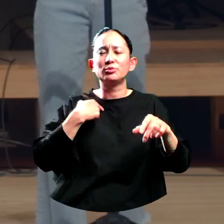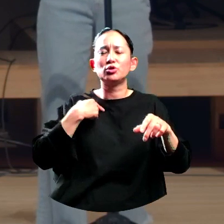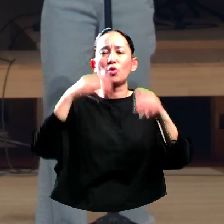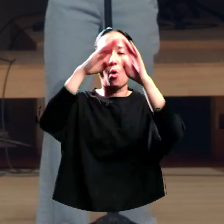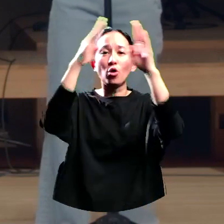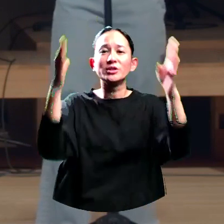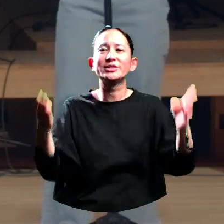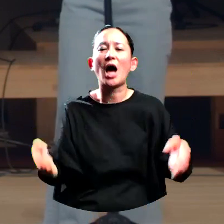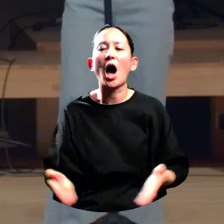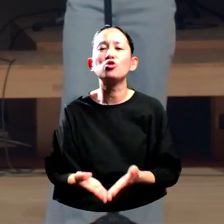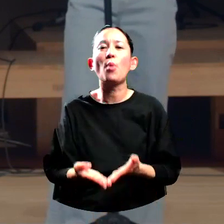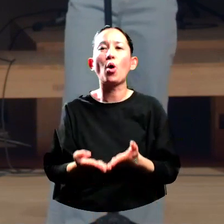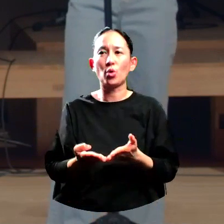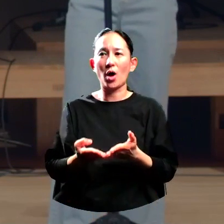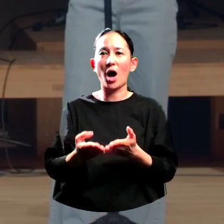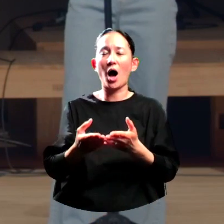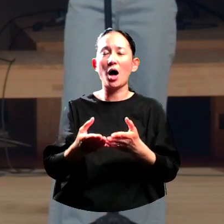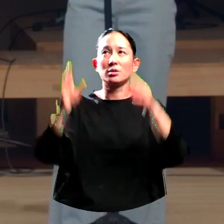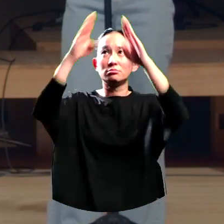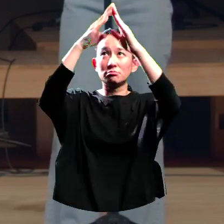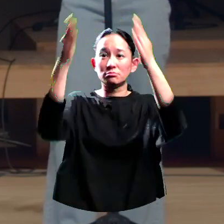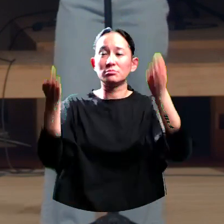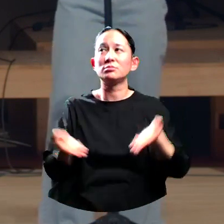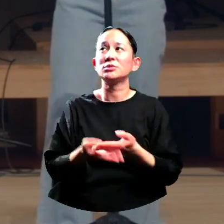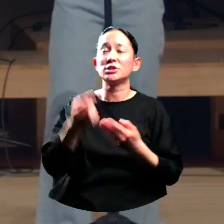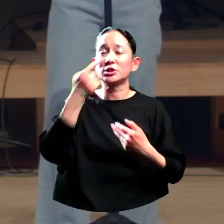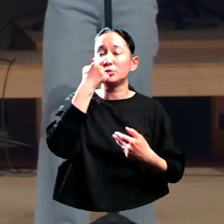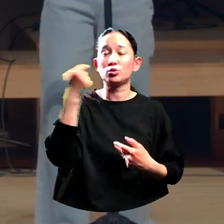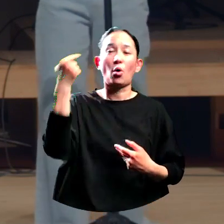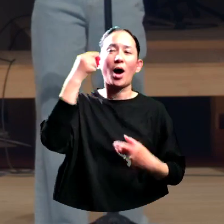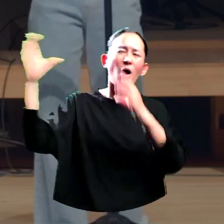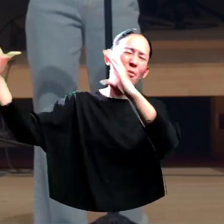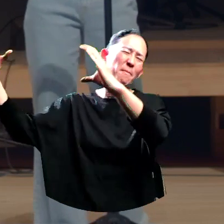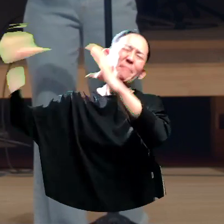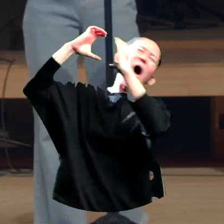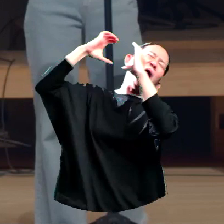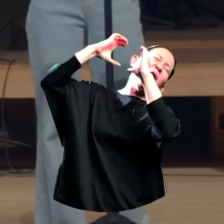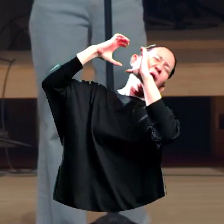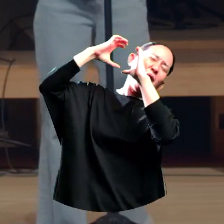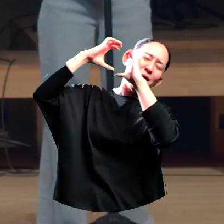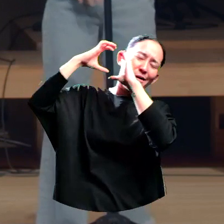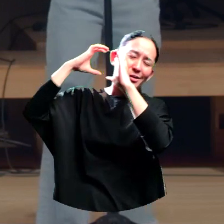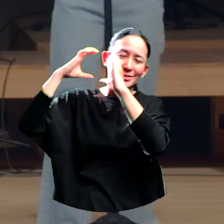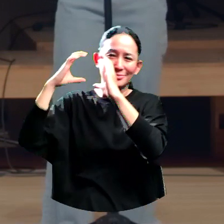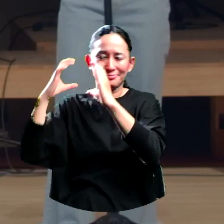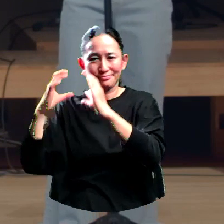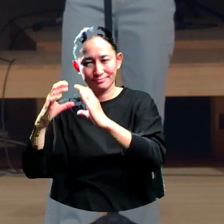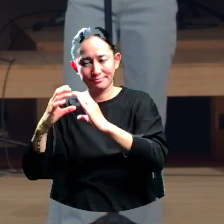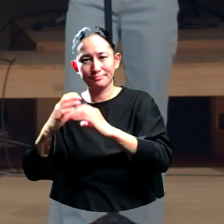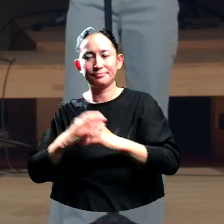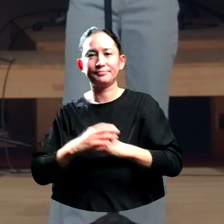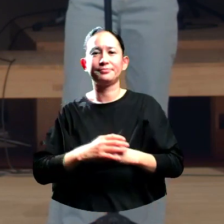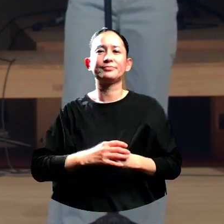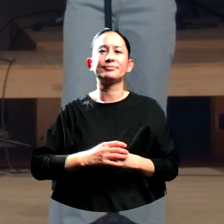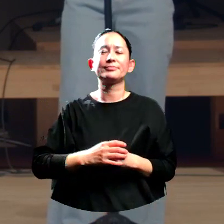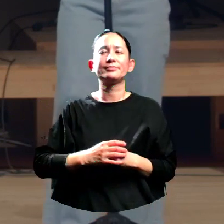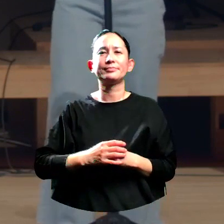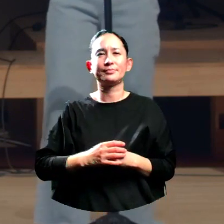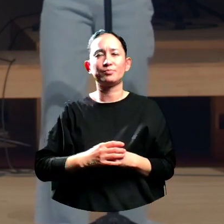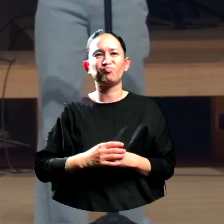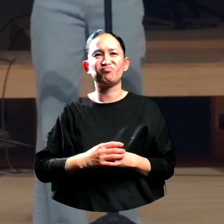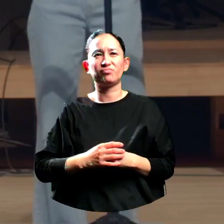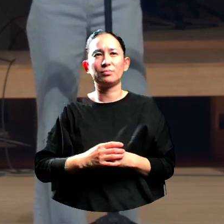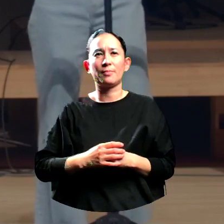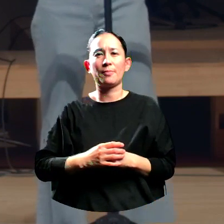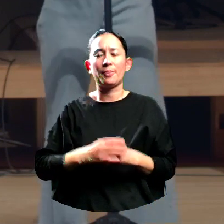and I don't really remember what happened after that, but I just fell upside down and my own surfboard jumped up towards me and hit me in my